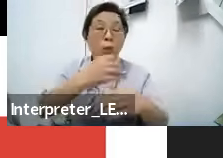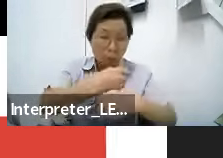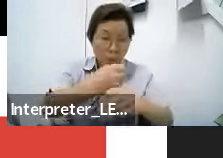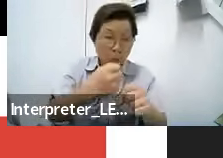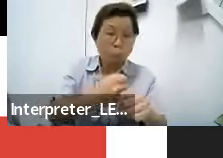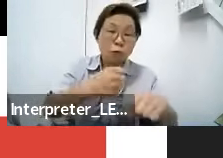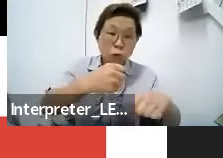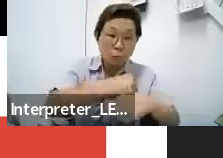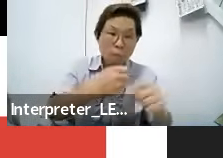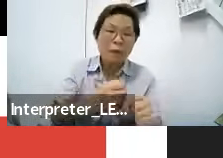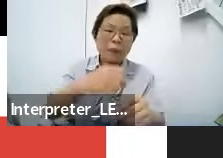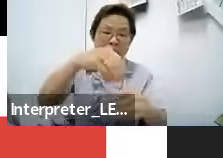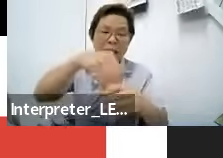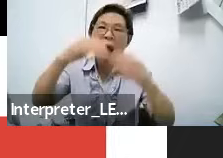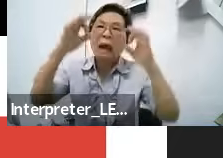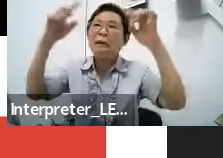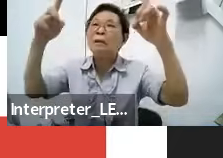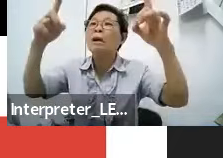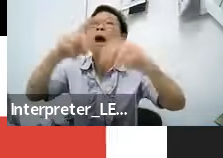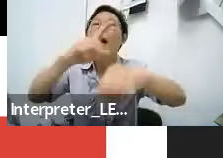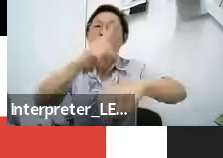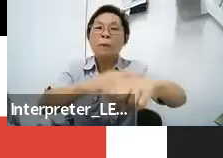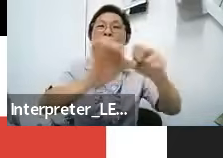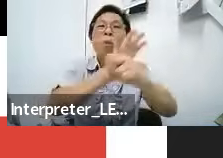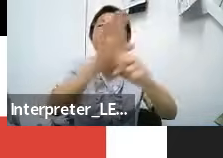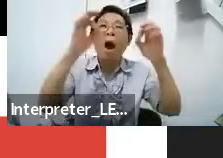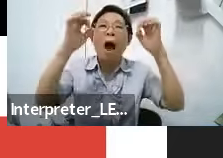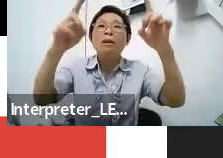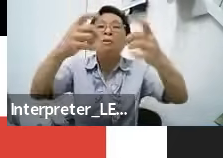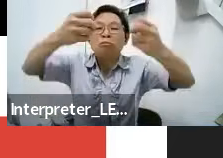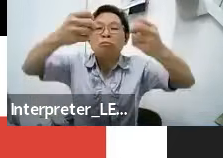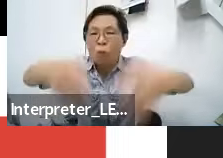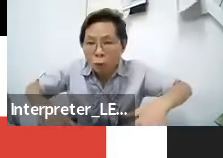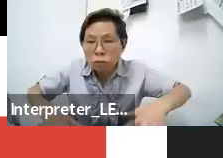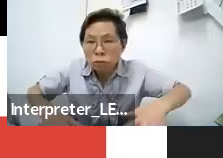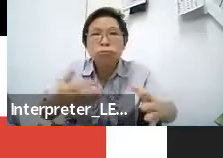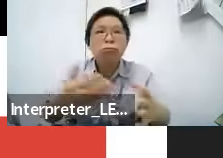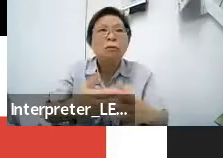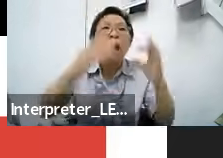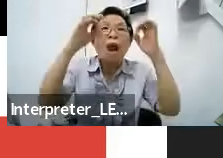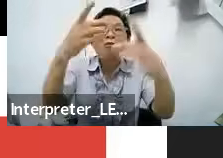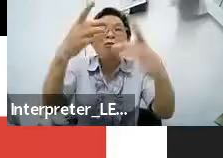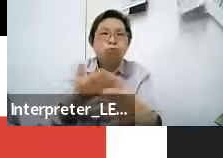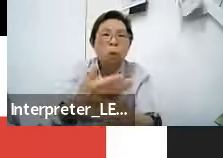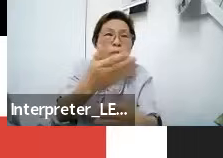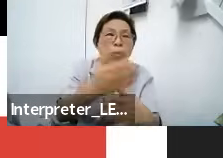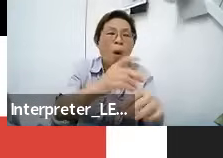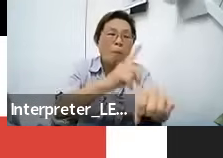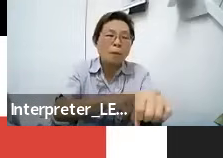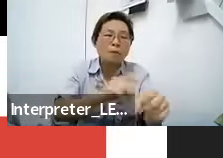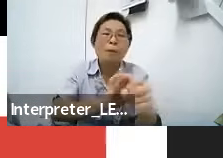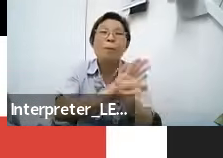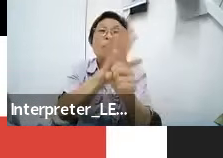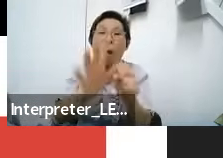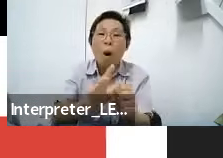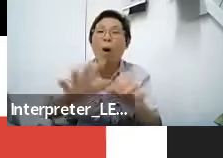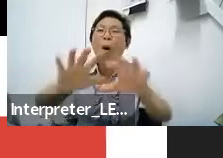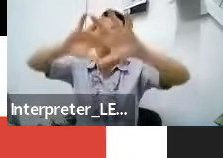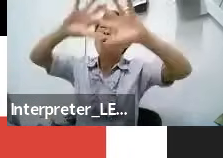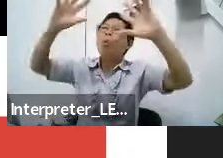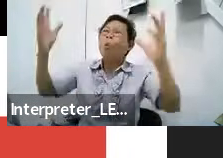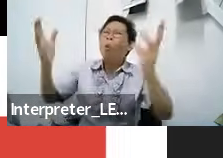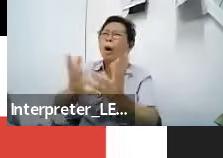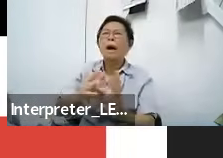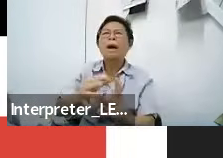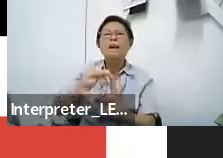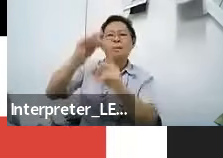were unfortunately lost. Education was severely disrupted worldwide, and especially within our region as